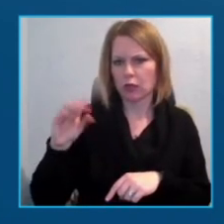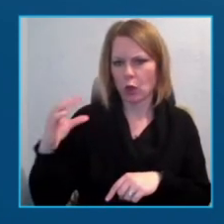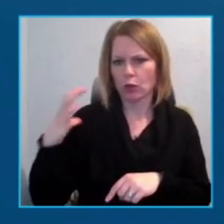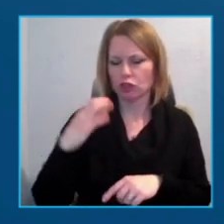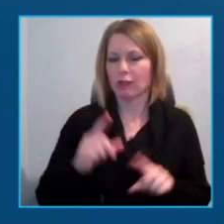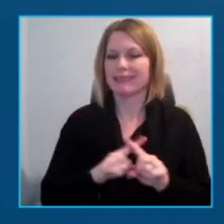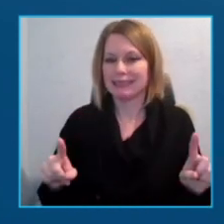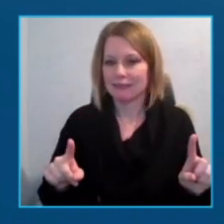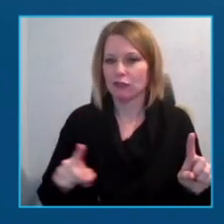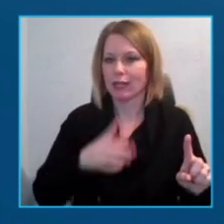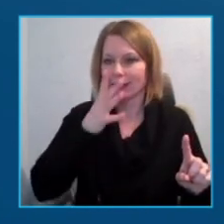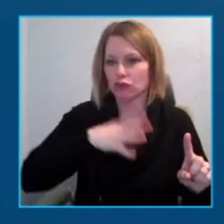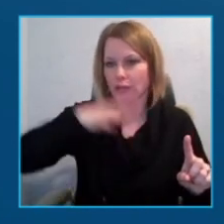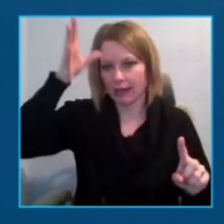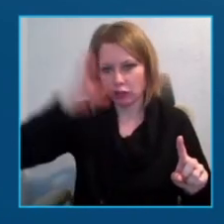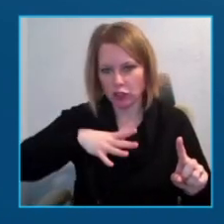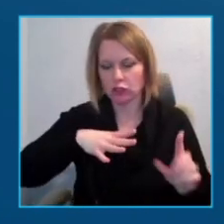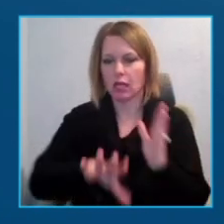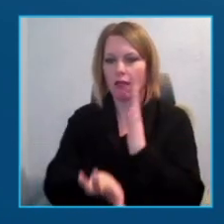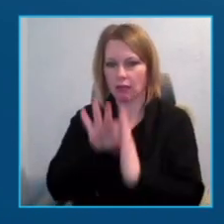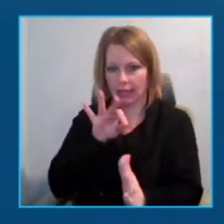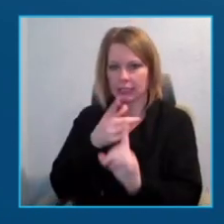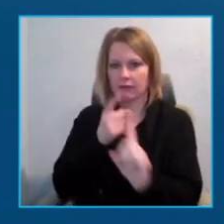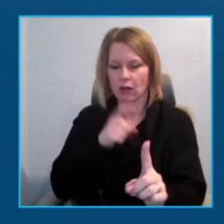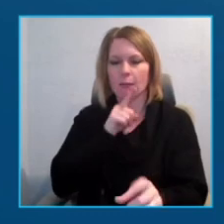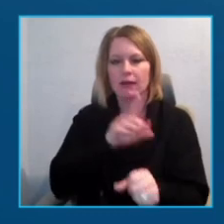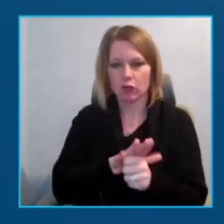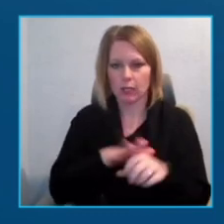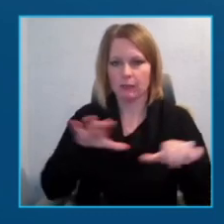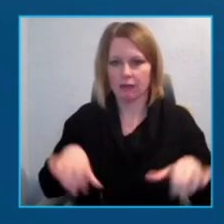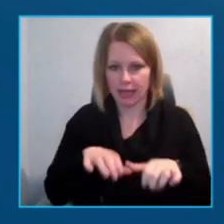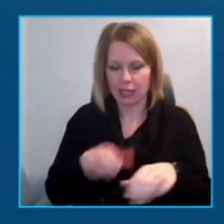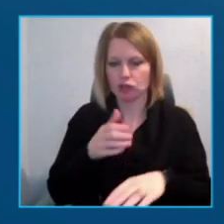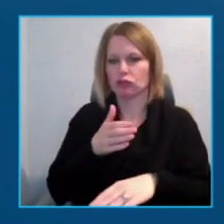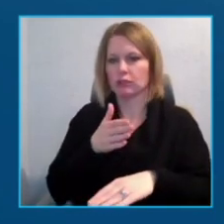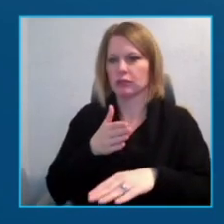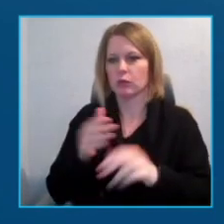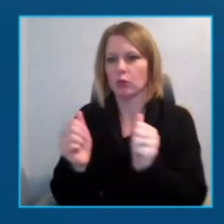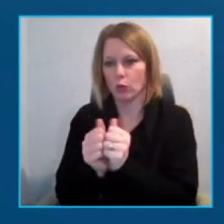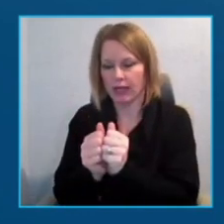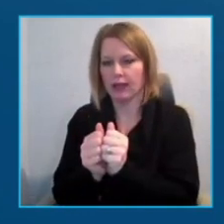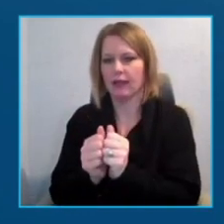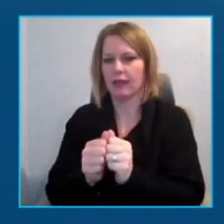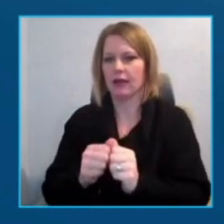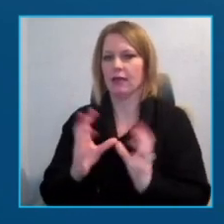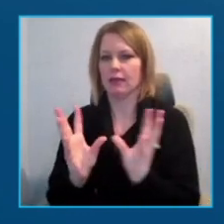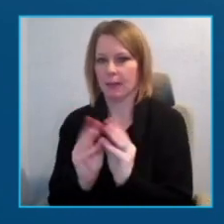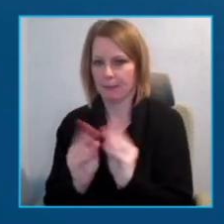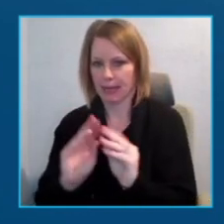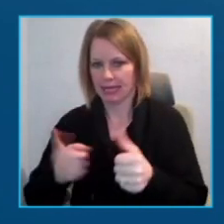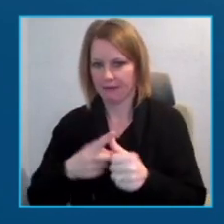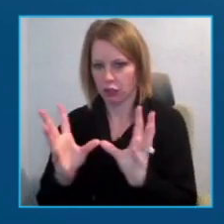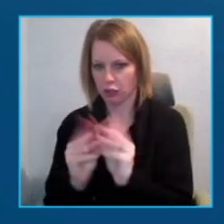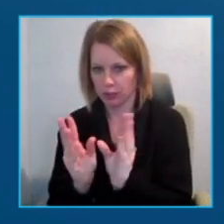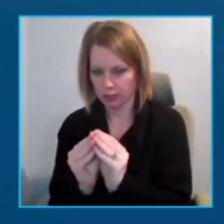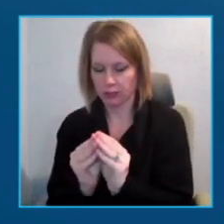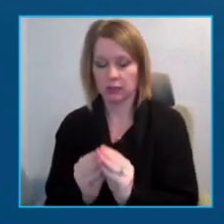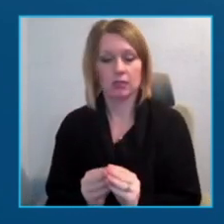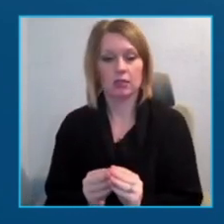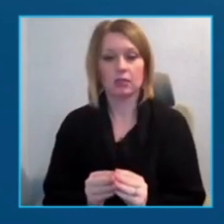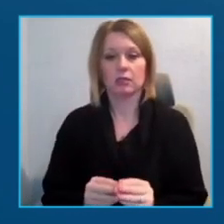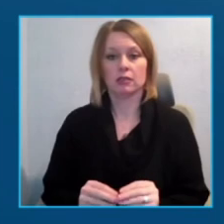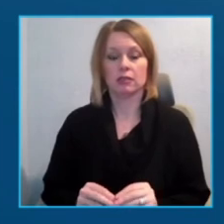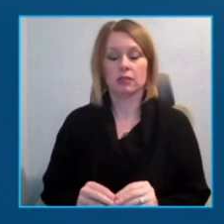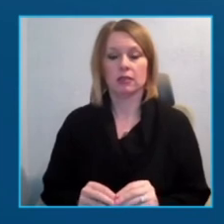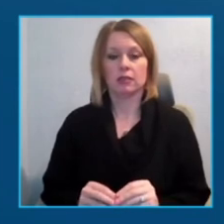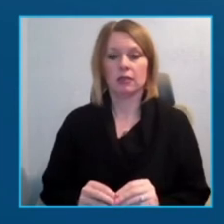of the Affirmative Action Committee at its first meeting follow the organizational meeting. Then there are to be no more than one co-chair from the same